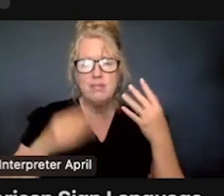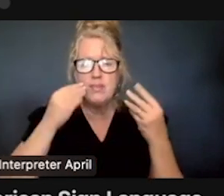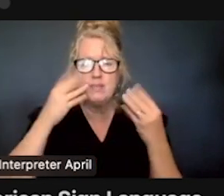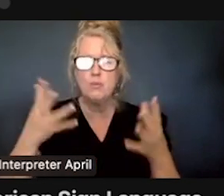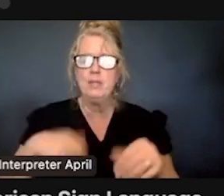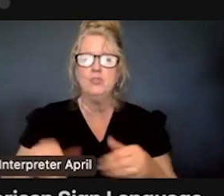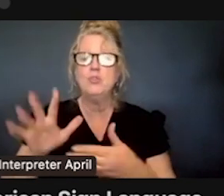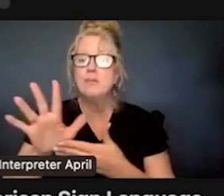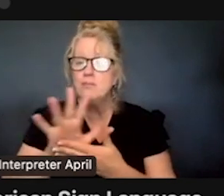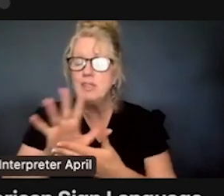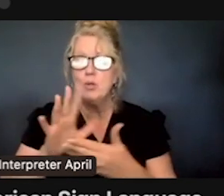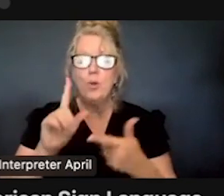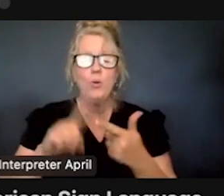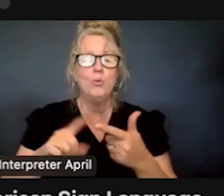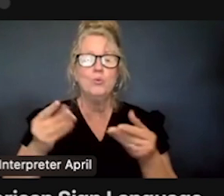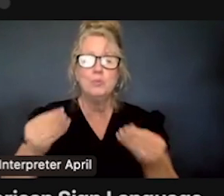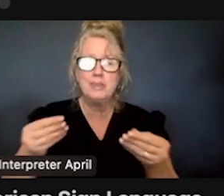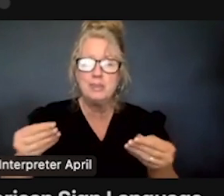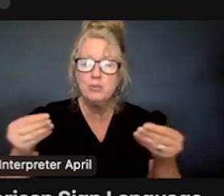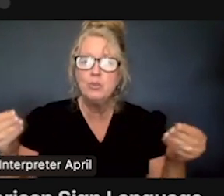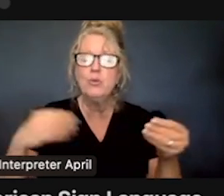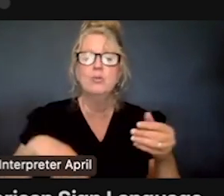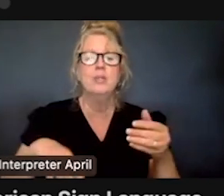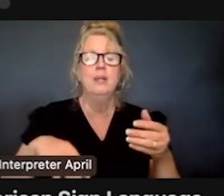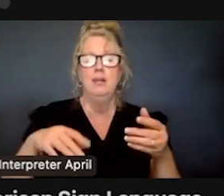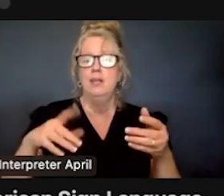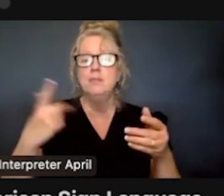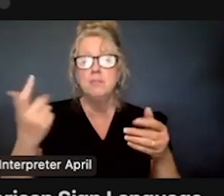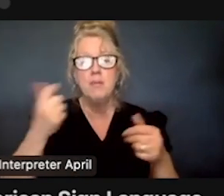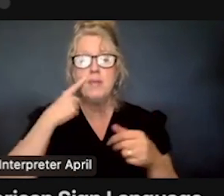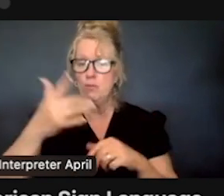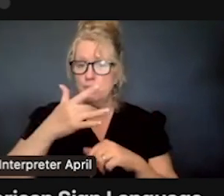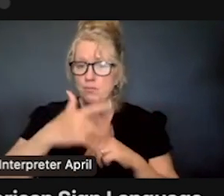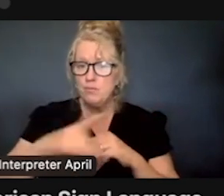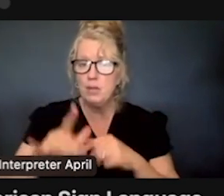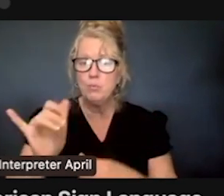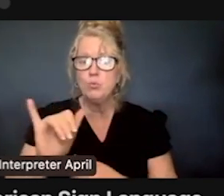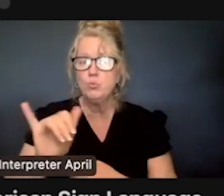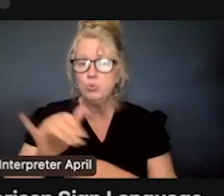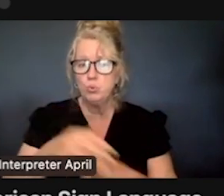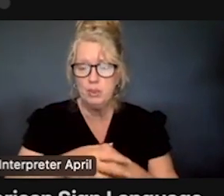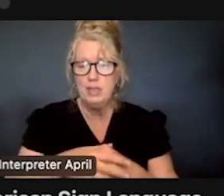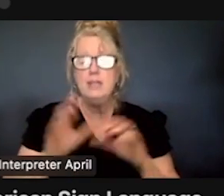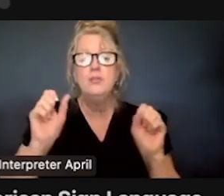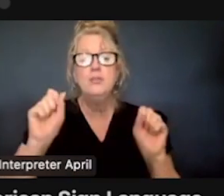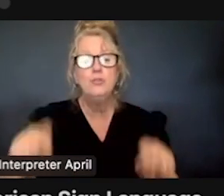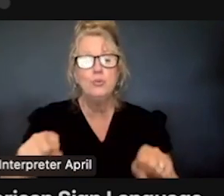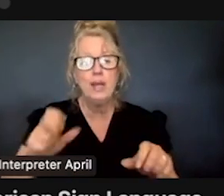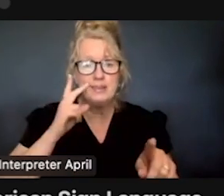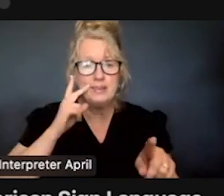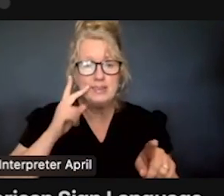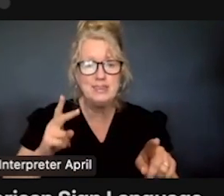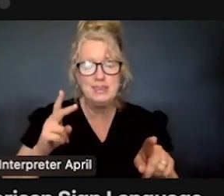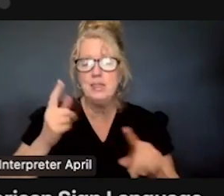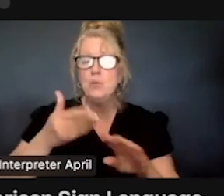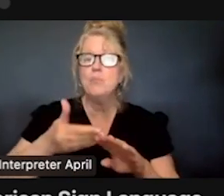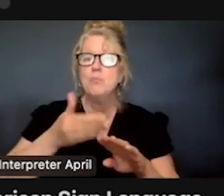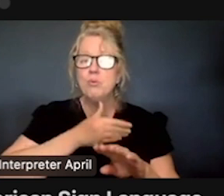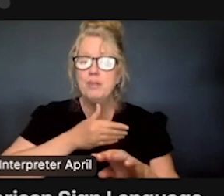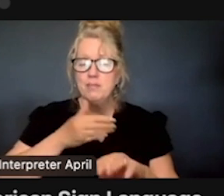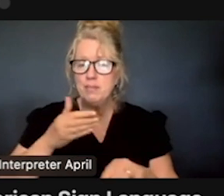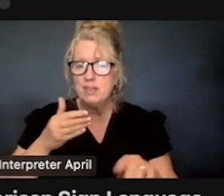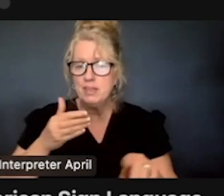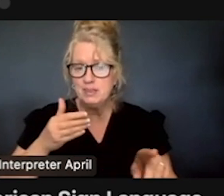Videos and materials are available there too. As you can see, previous episode